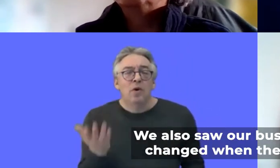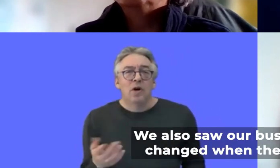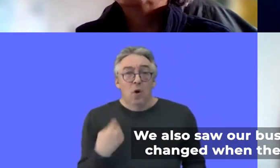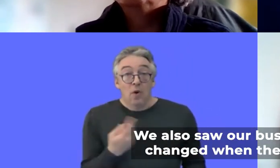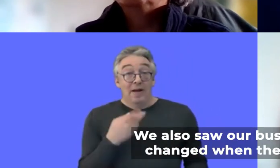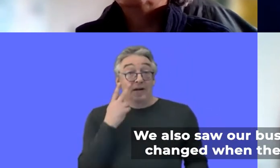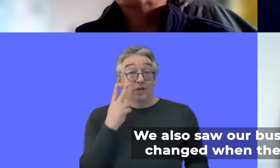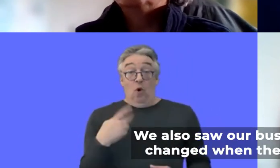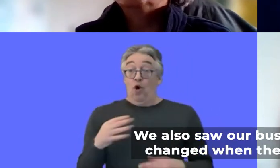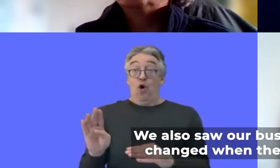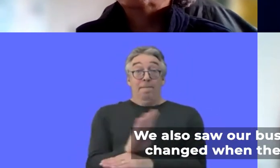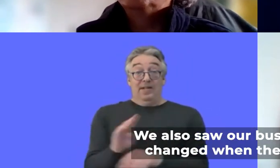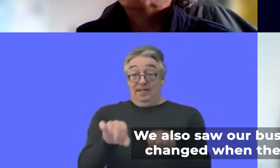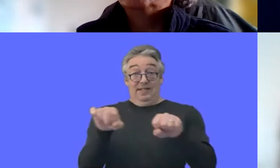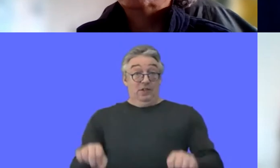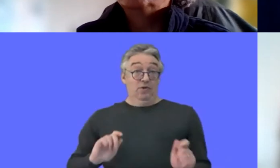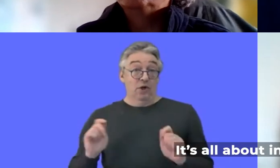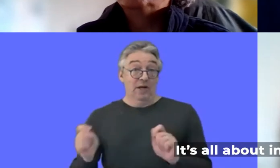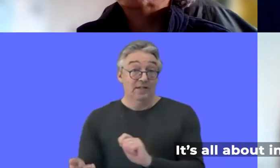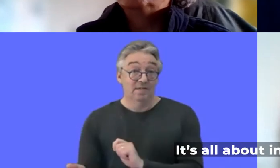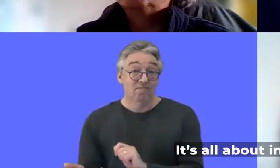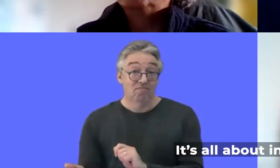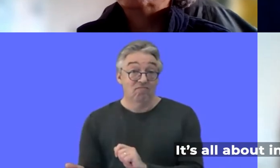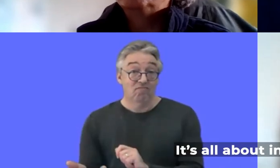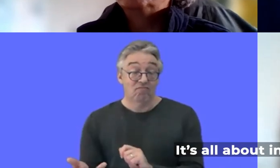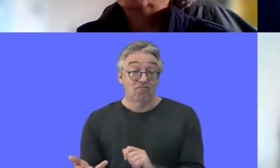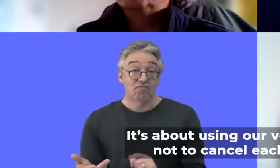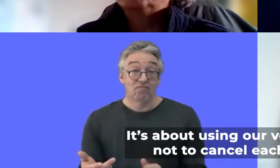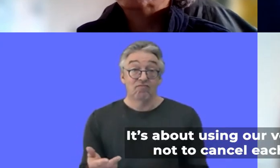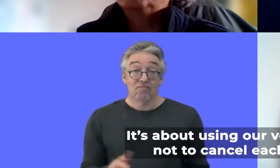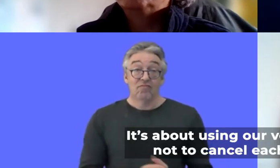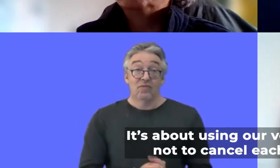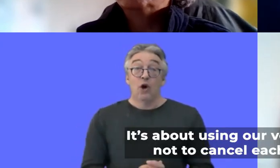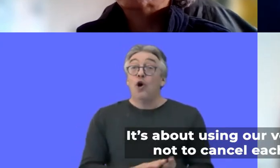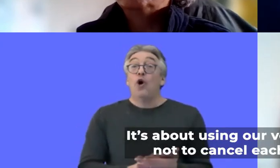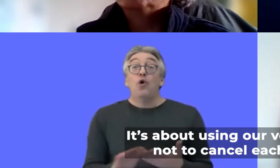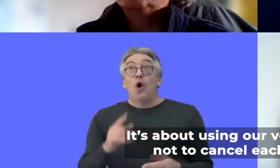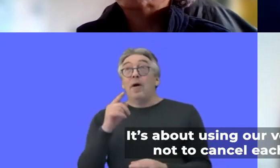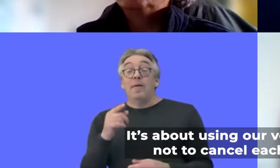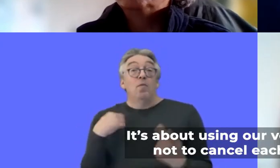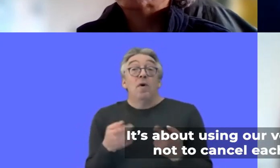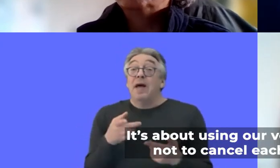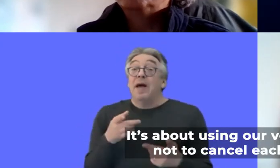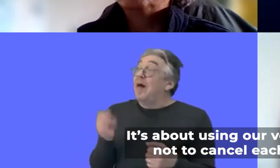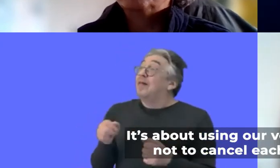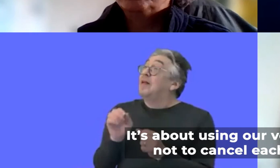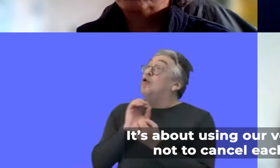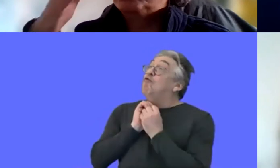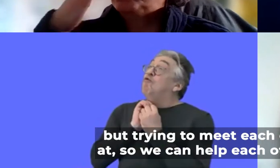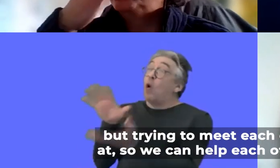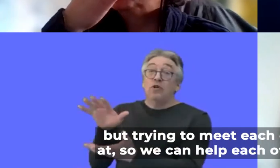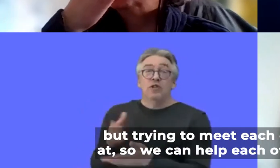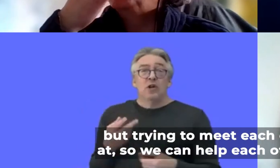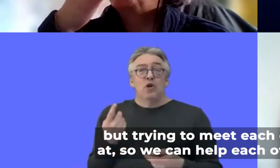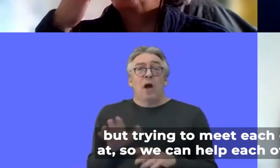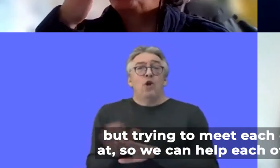systems changed when they wanted to. So it's all about intention. It's about using our voice and trying not to cancel each other out,